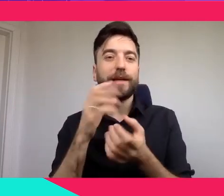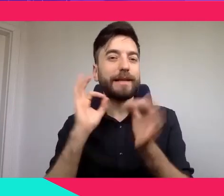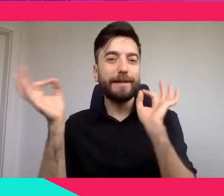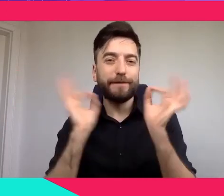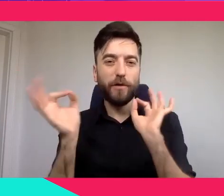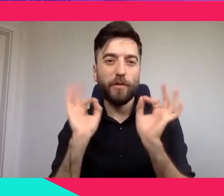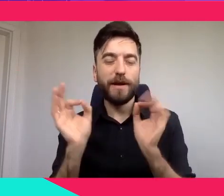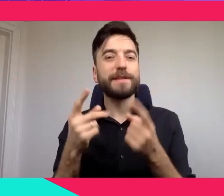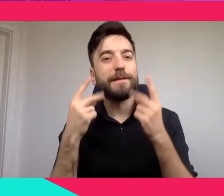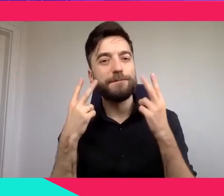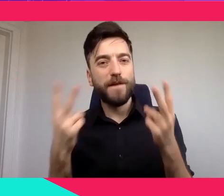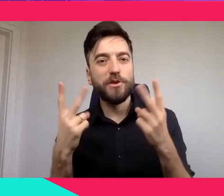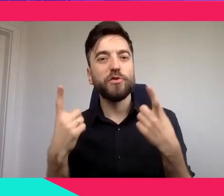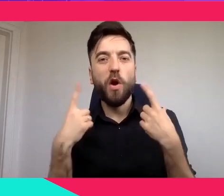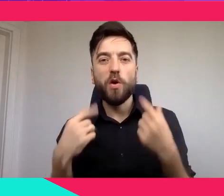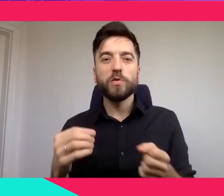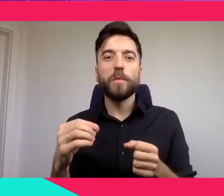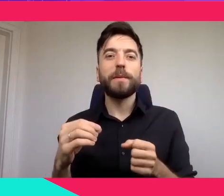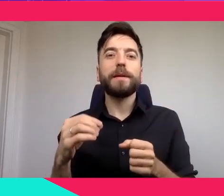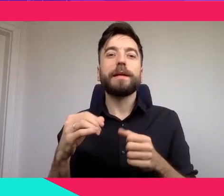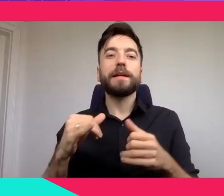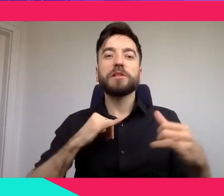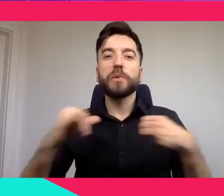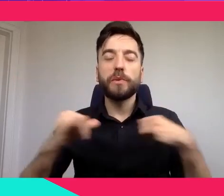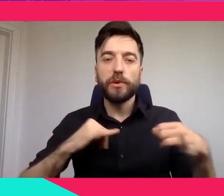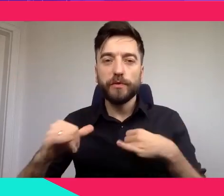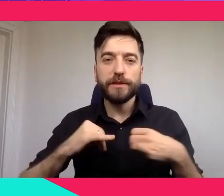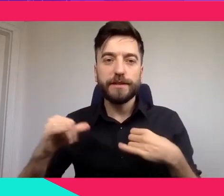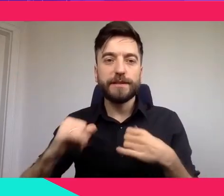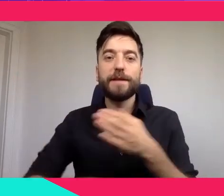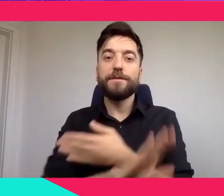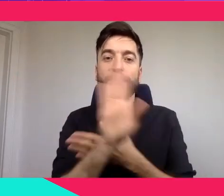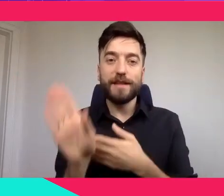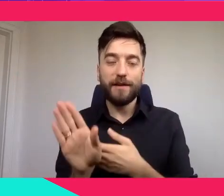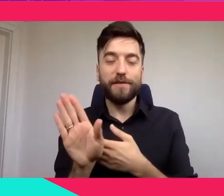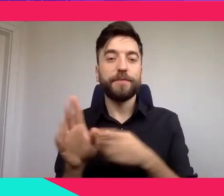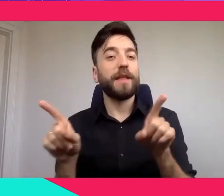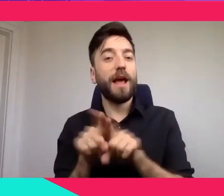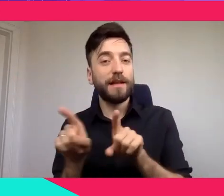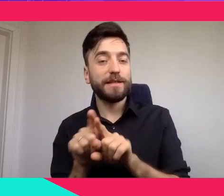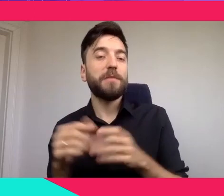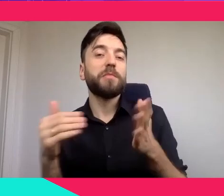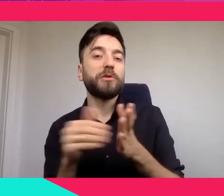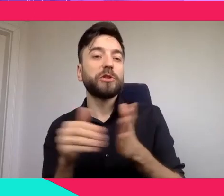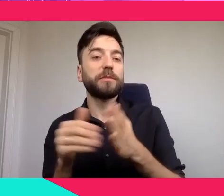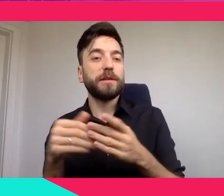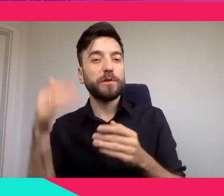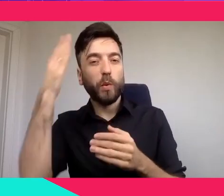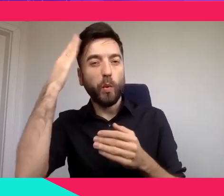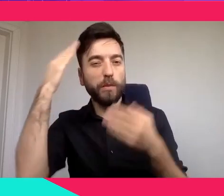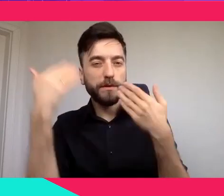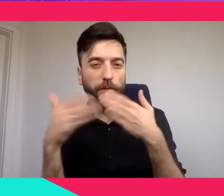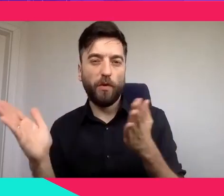the open mindset that I talked about at the beginning is, for me, a basic skill